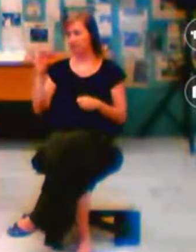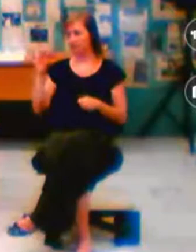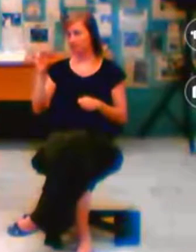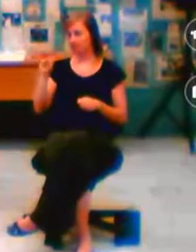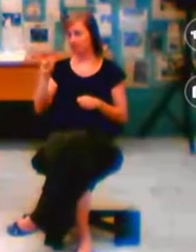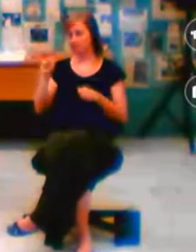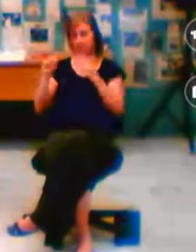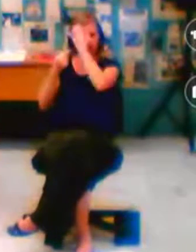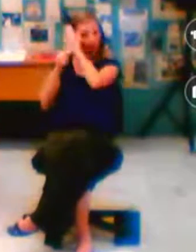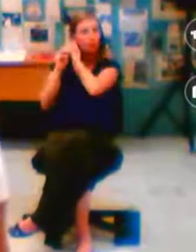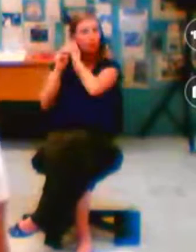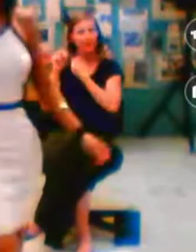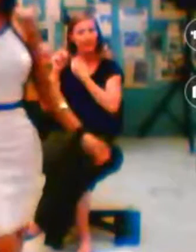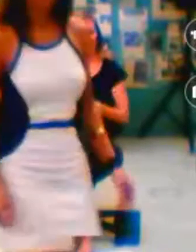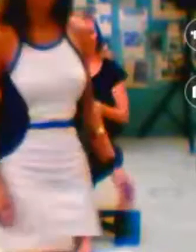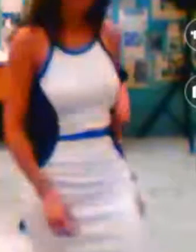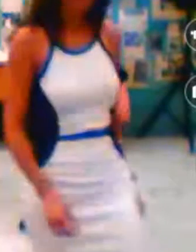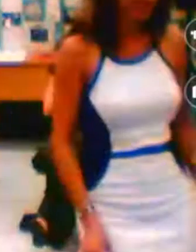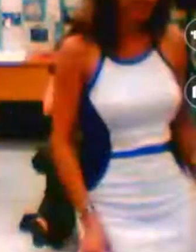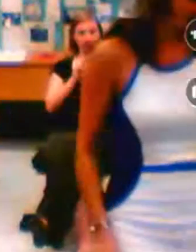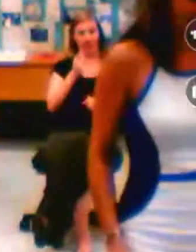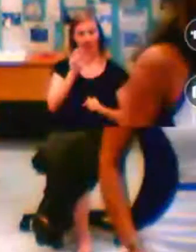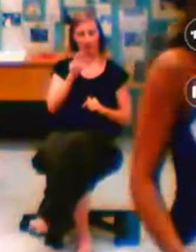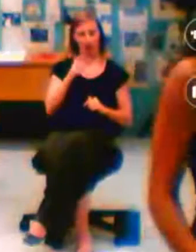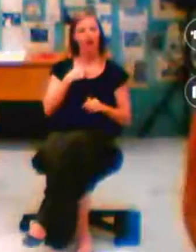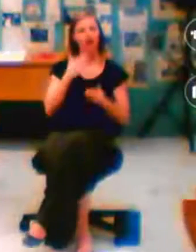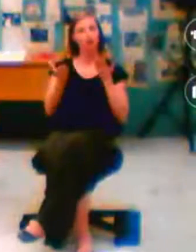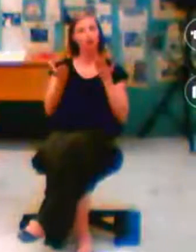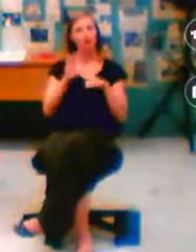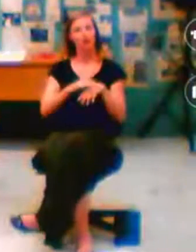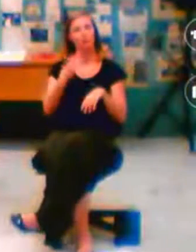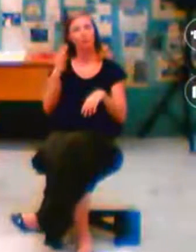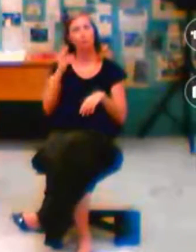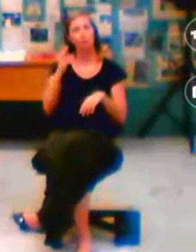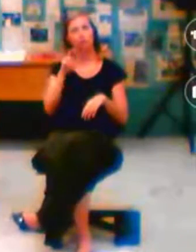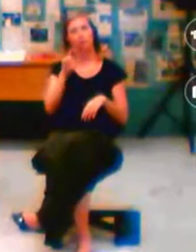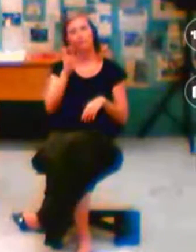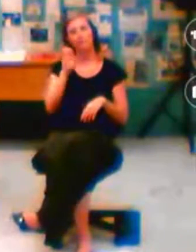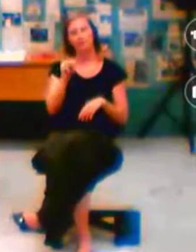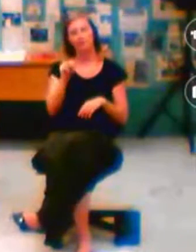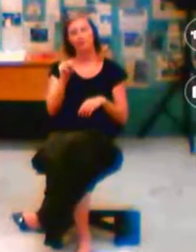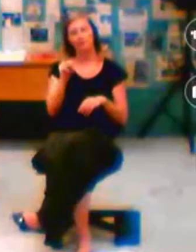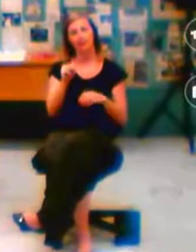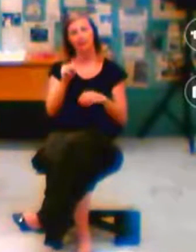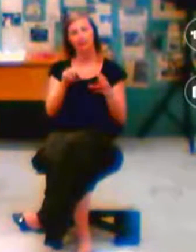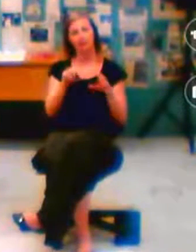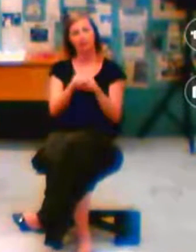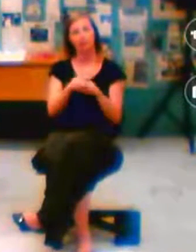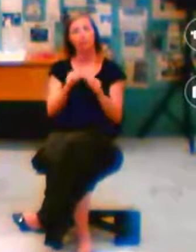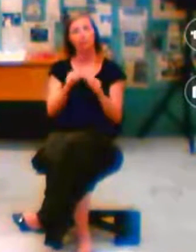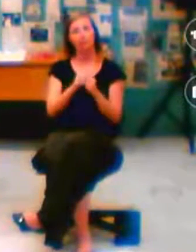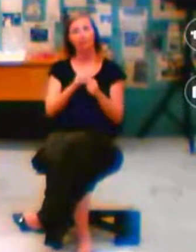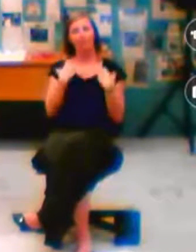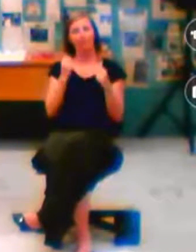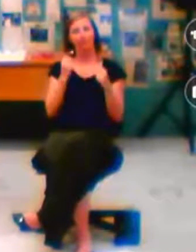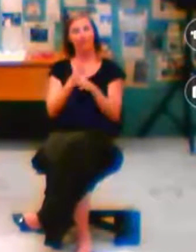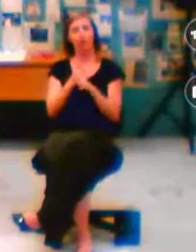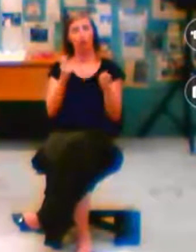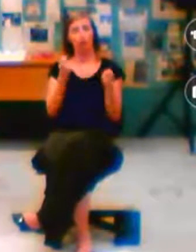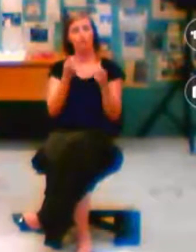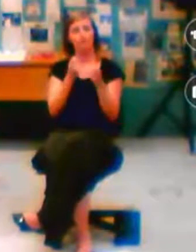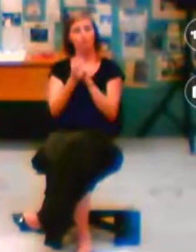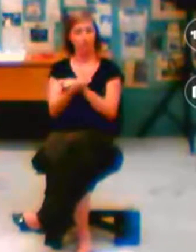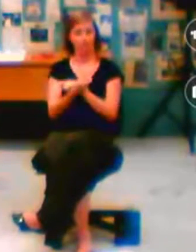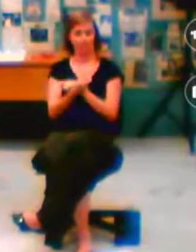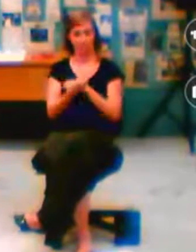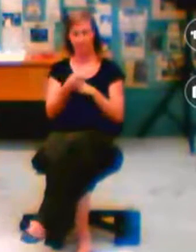First, I want to start by saying I do support single pay. I, along with the New Gorman, I'll